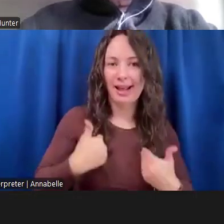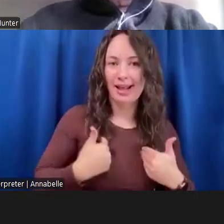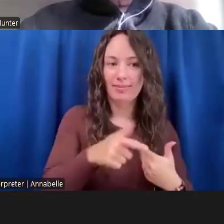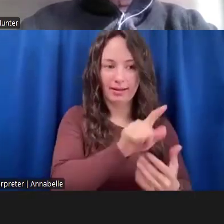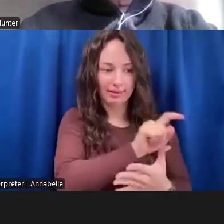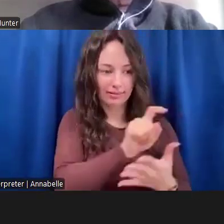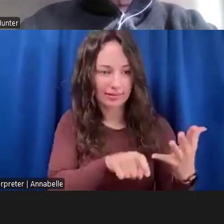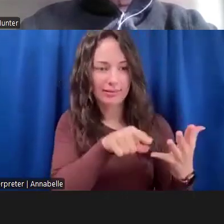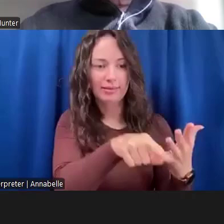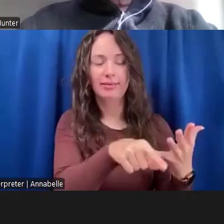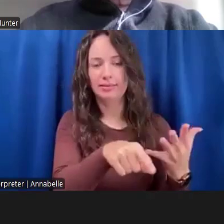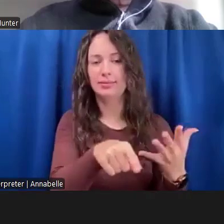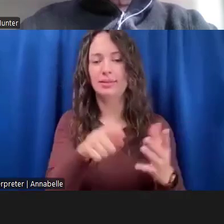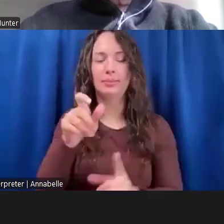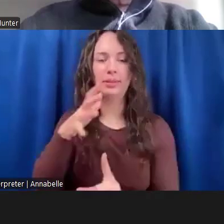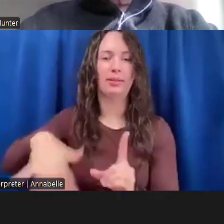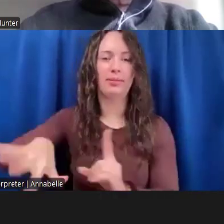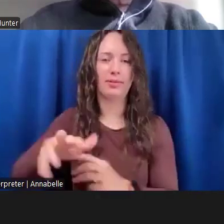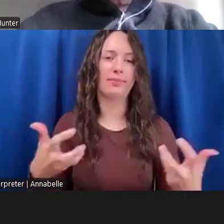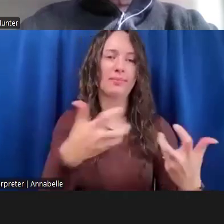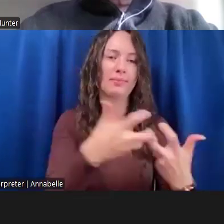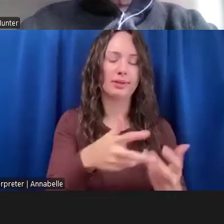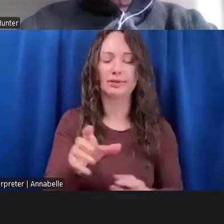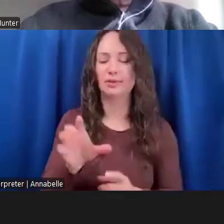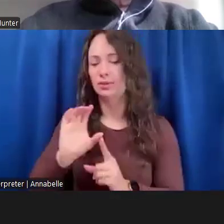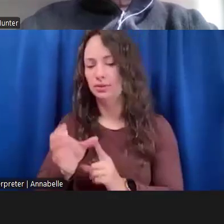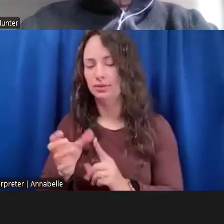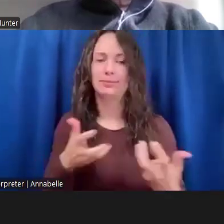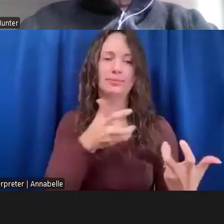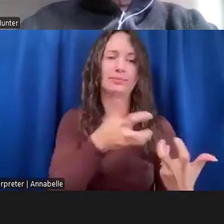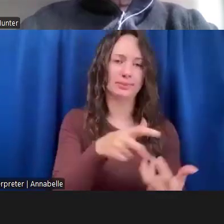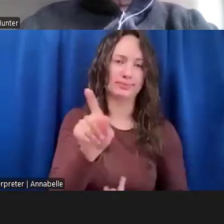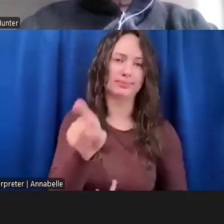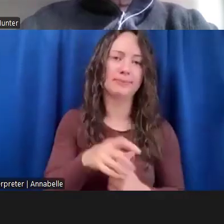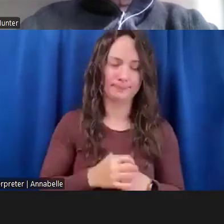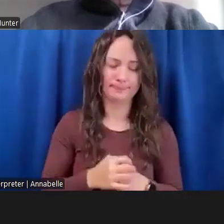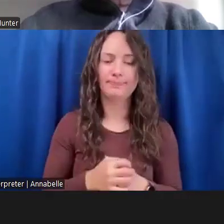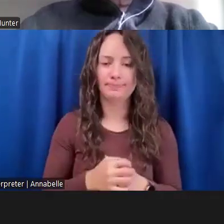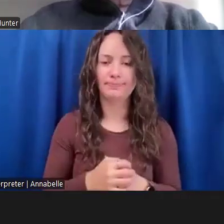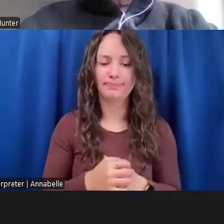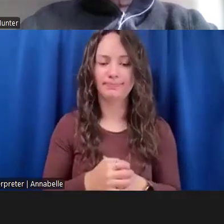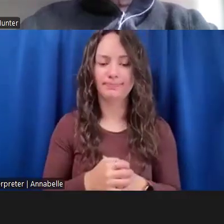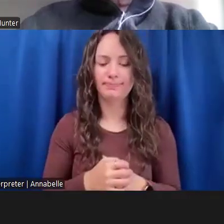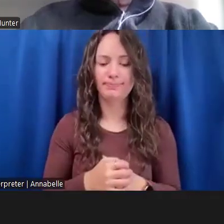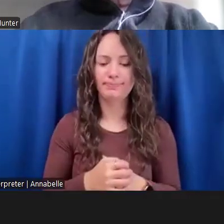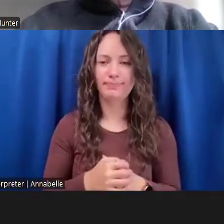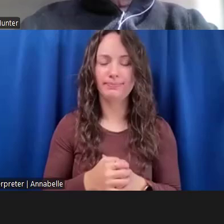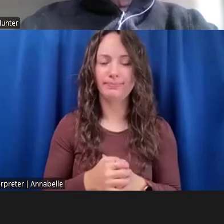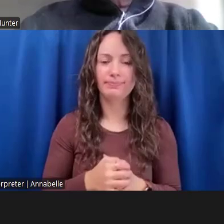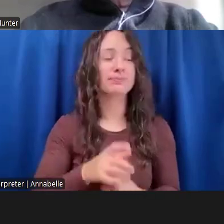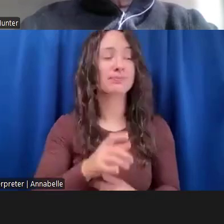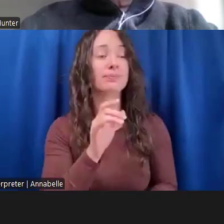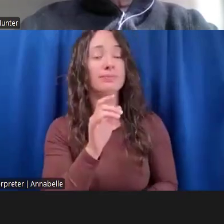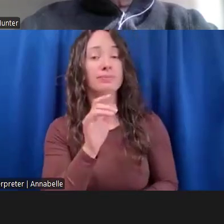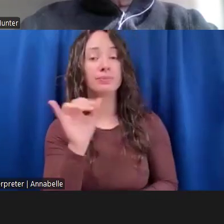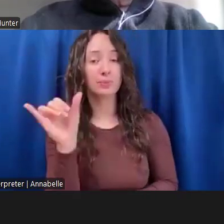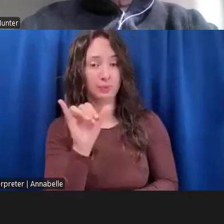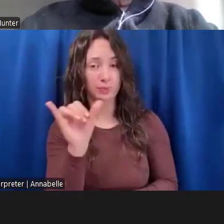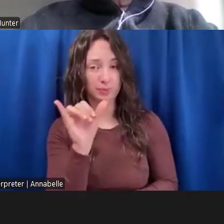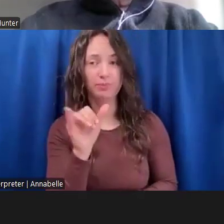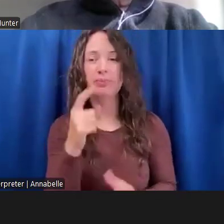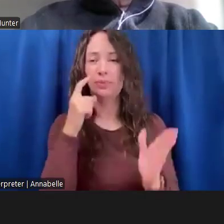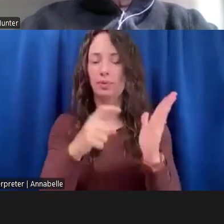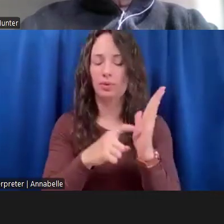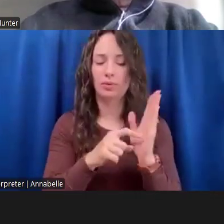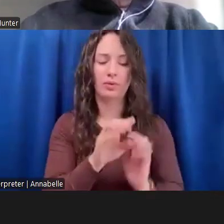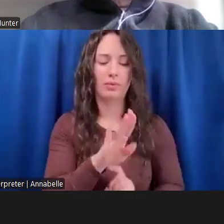the environment and the conditions. And I'll just add another way to talk about it is that we're seeing like biotic homogenization,